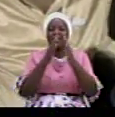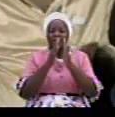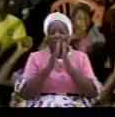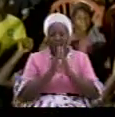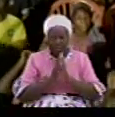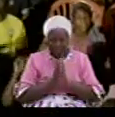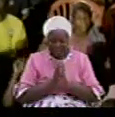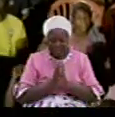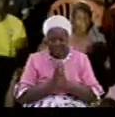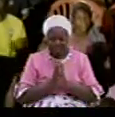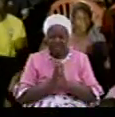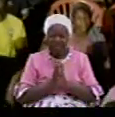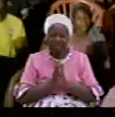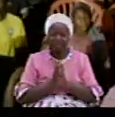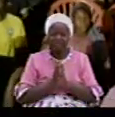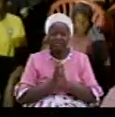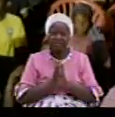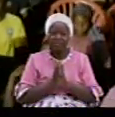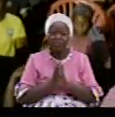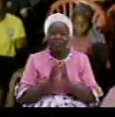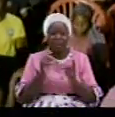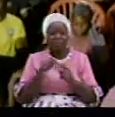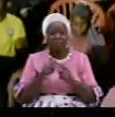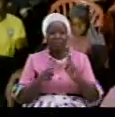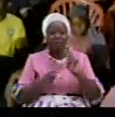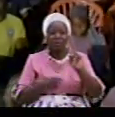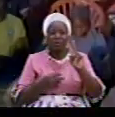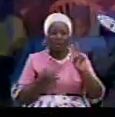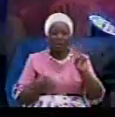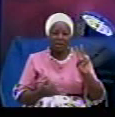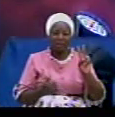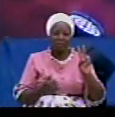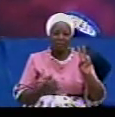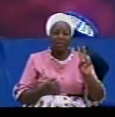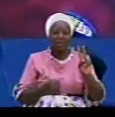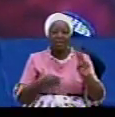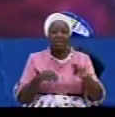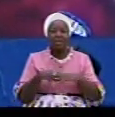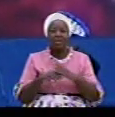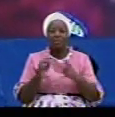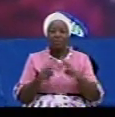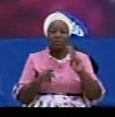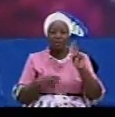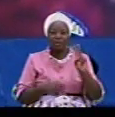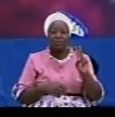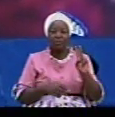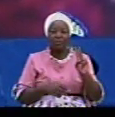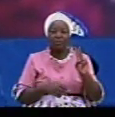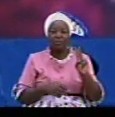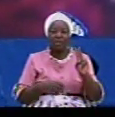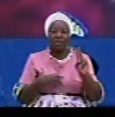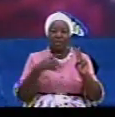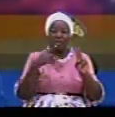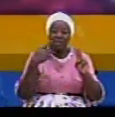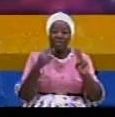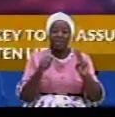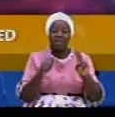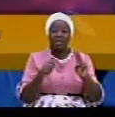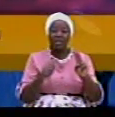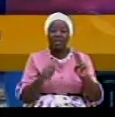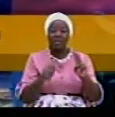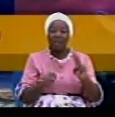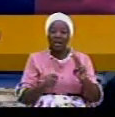Amen. Point number two now. In point number two, the mandatory key to